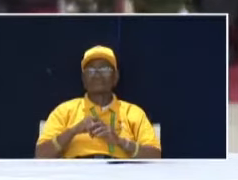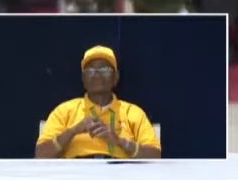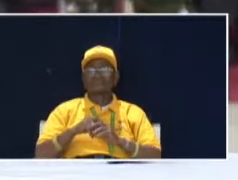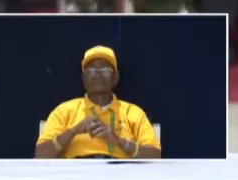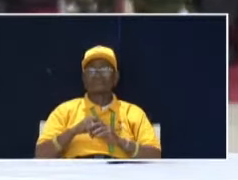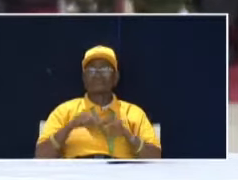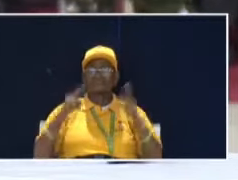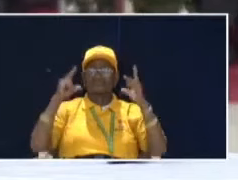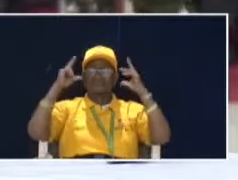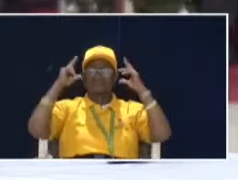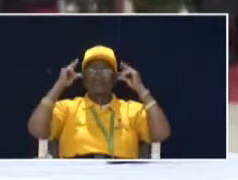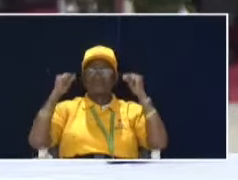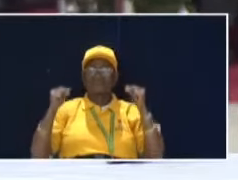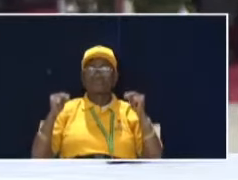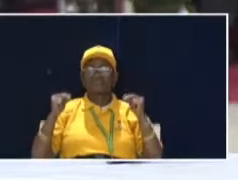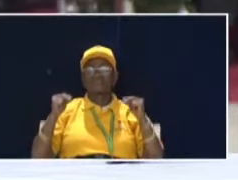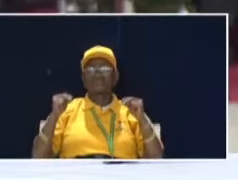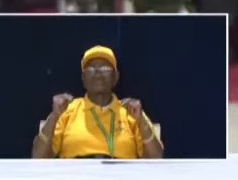Moses